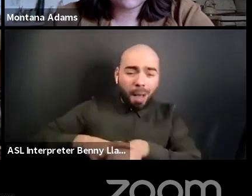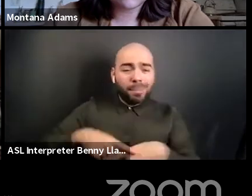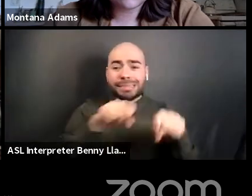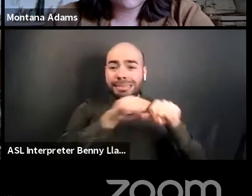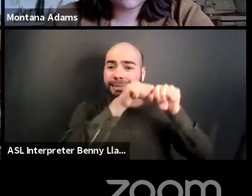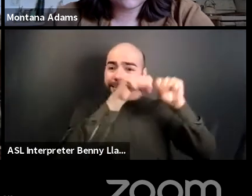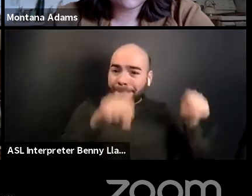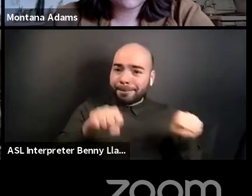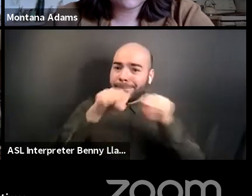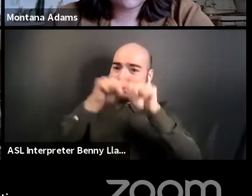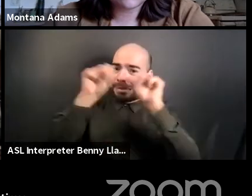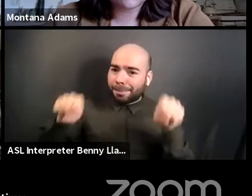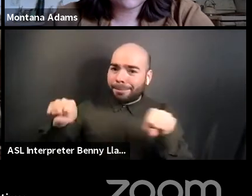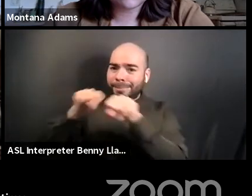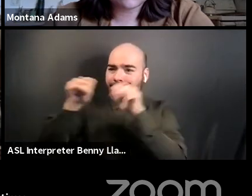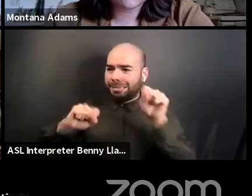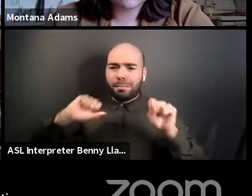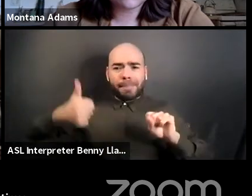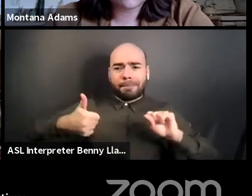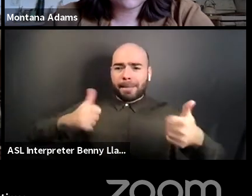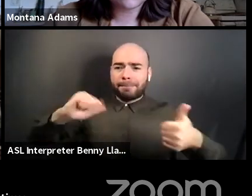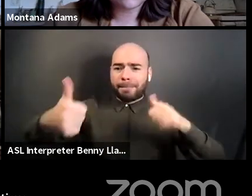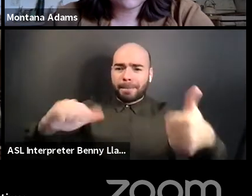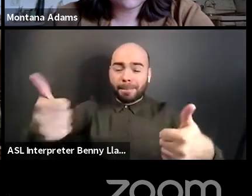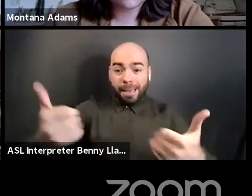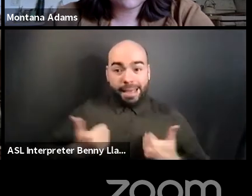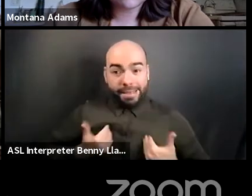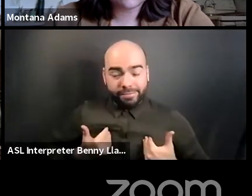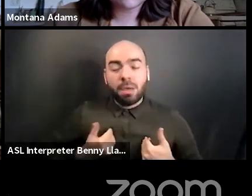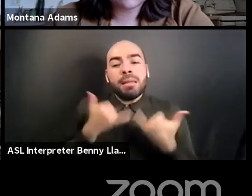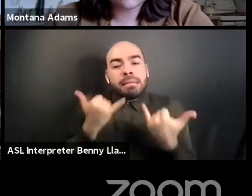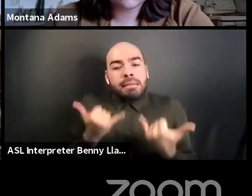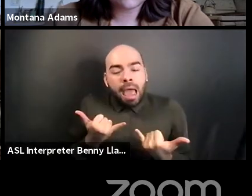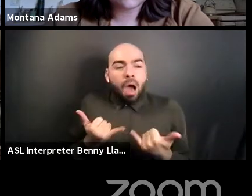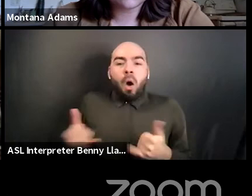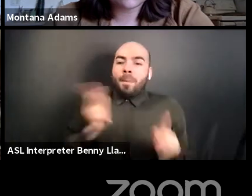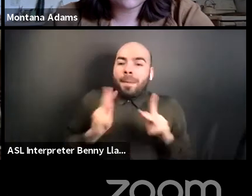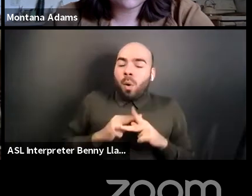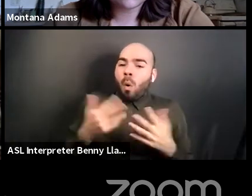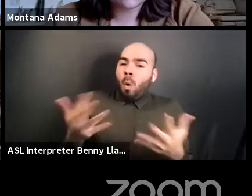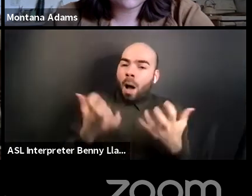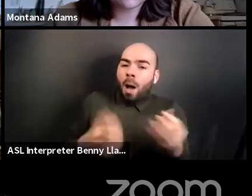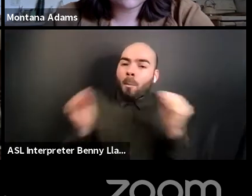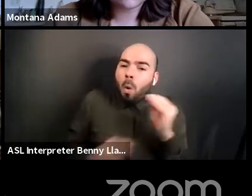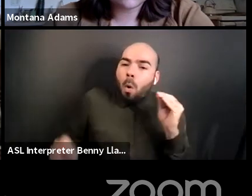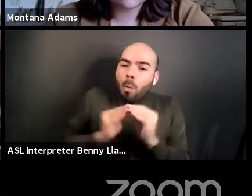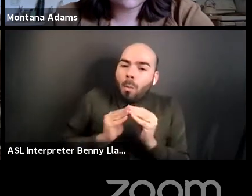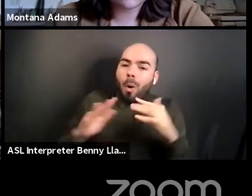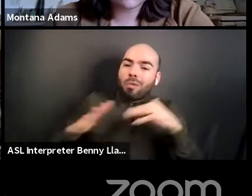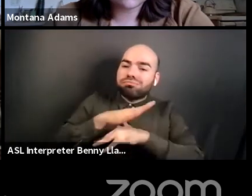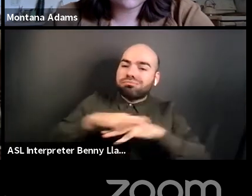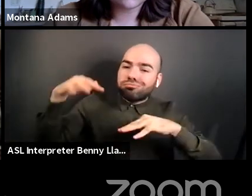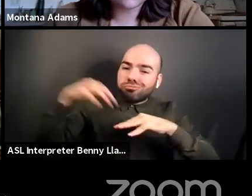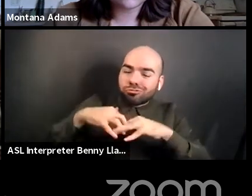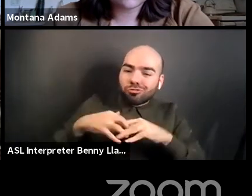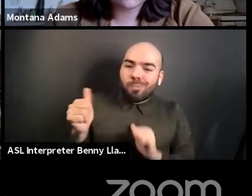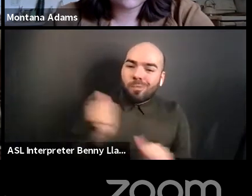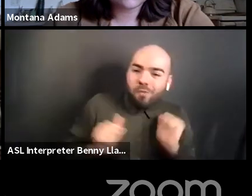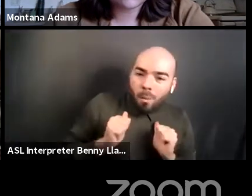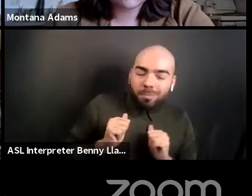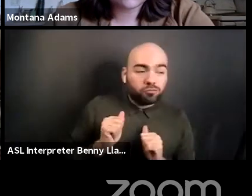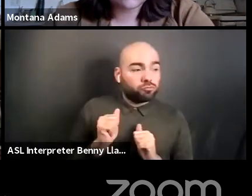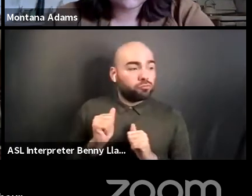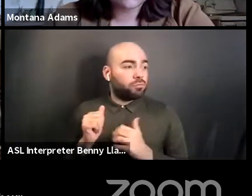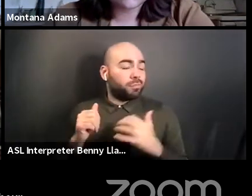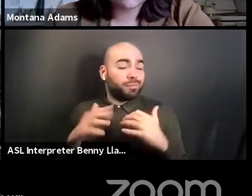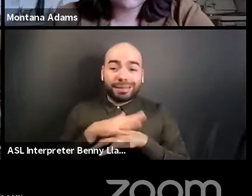exist. And now there is an economic demand for Indigenous stories and performance without